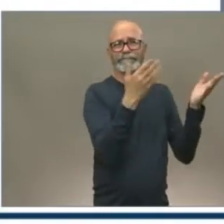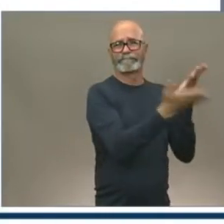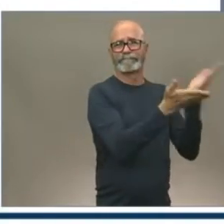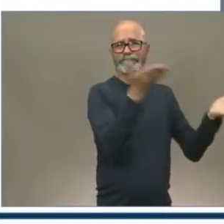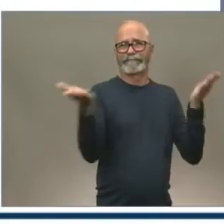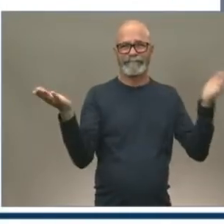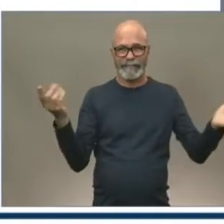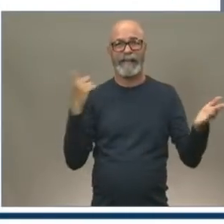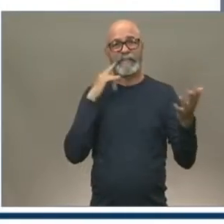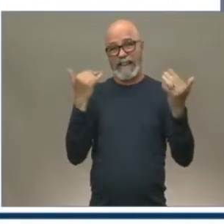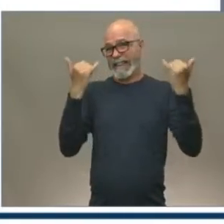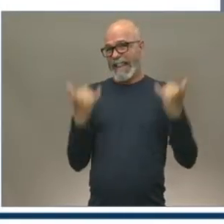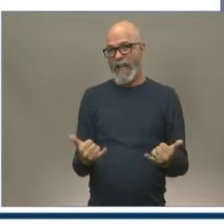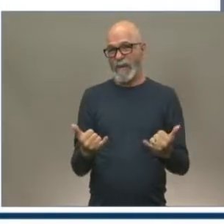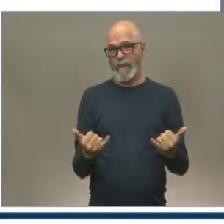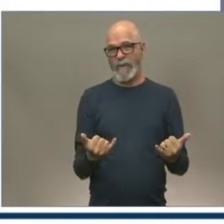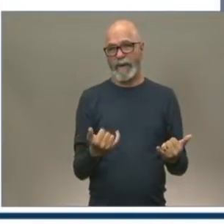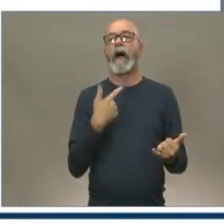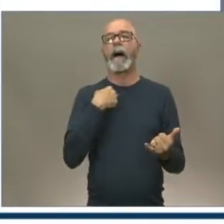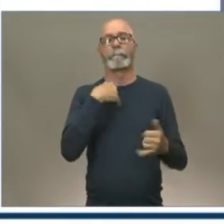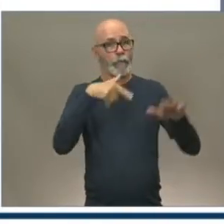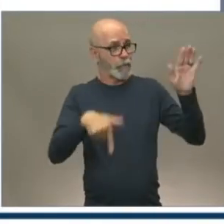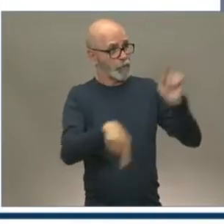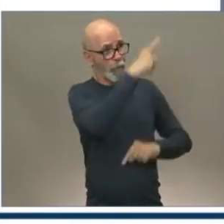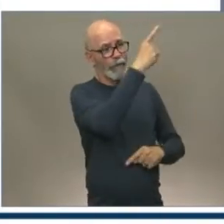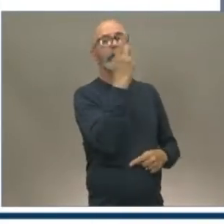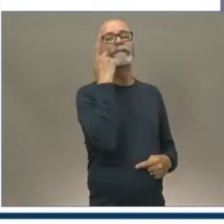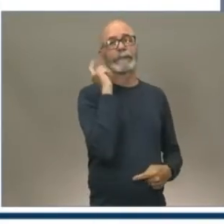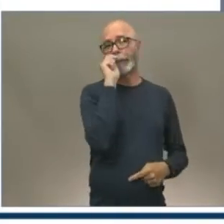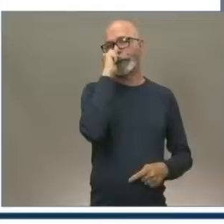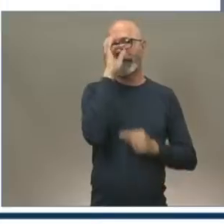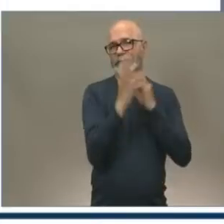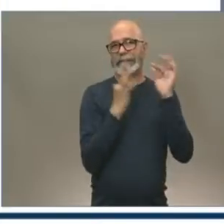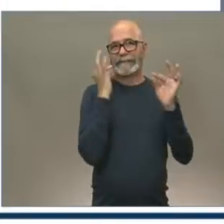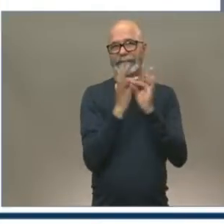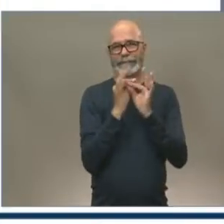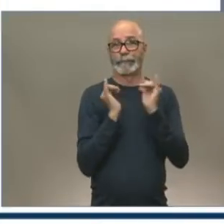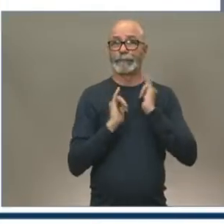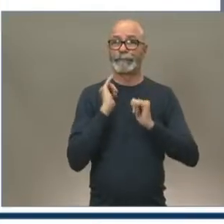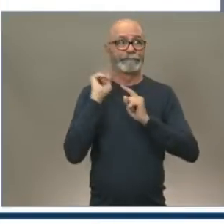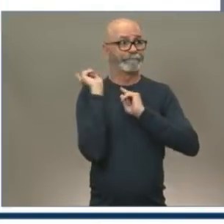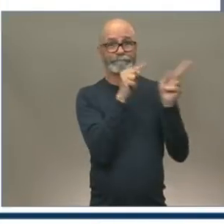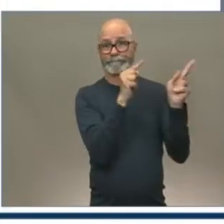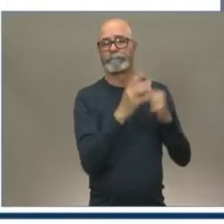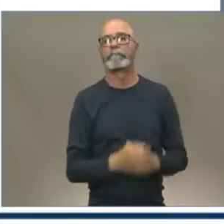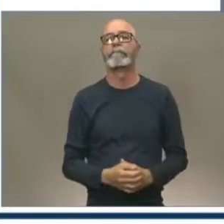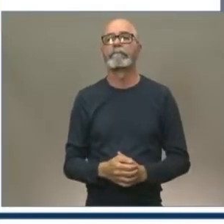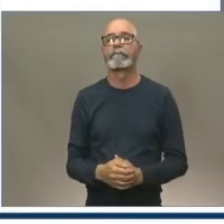across the street. So thanks very much for Nova Scotians for following our guidelines, and we'll see you again soon.